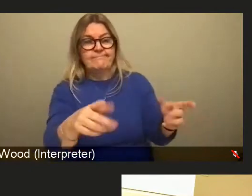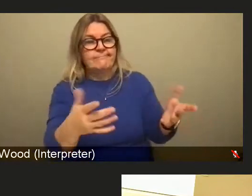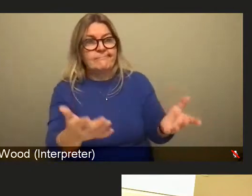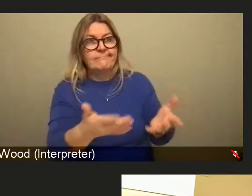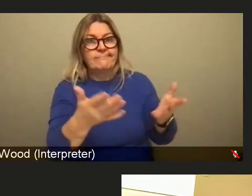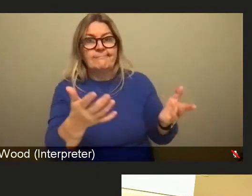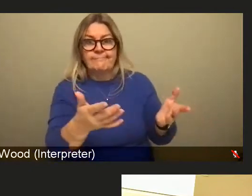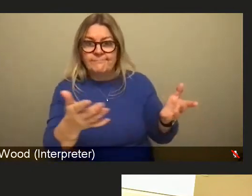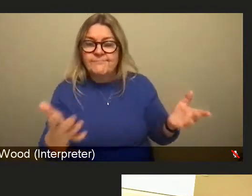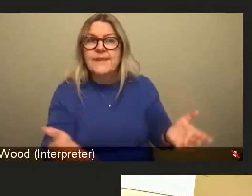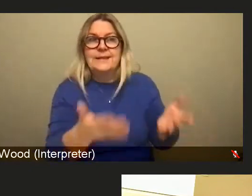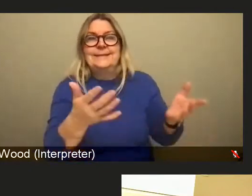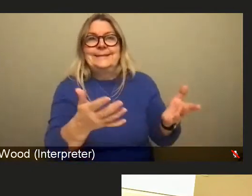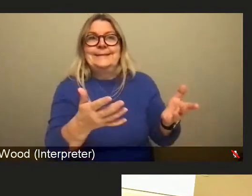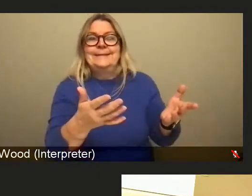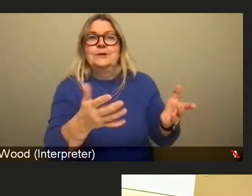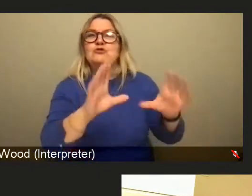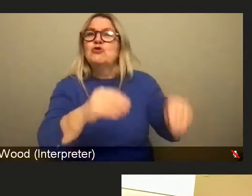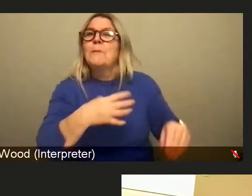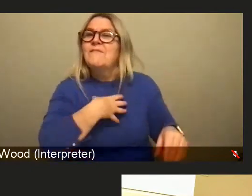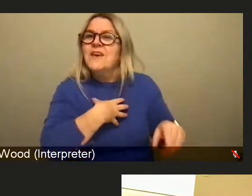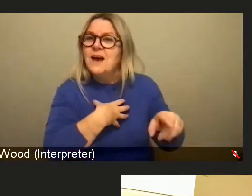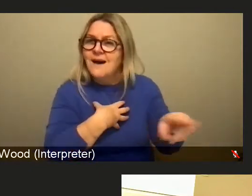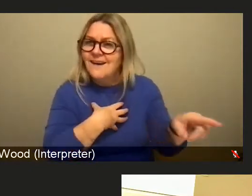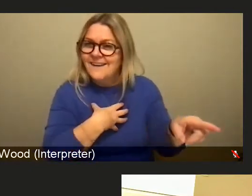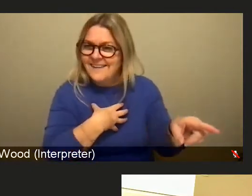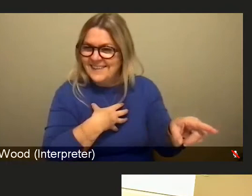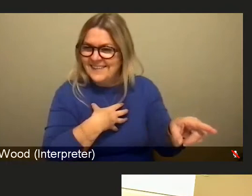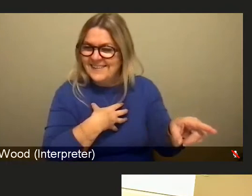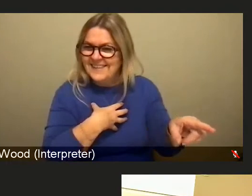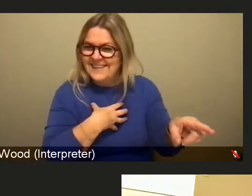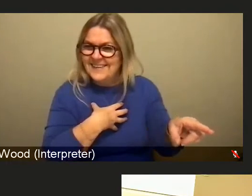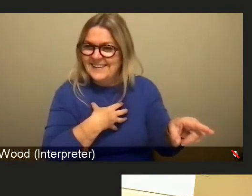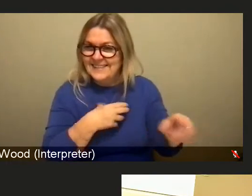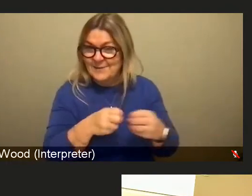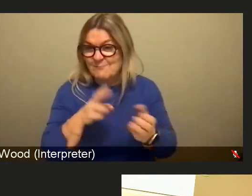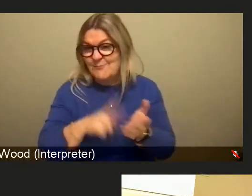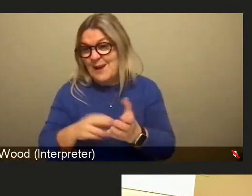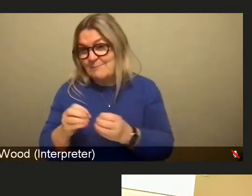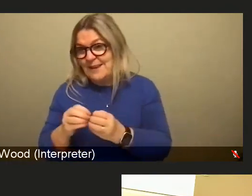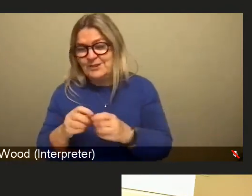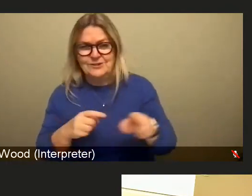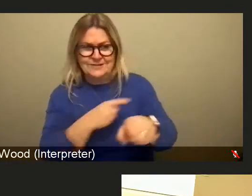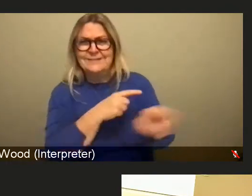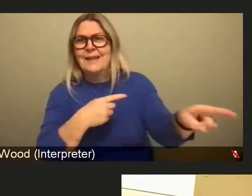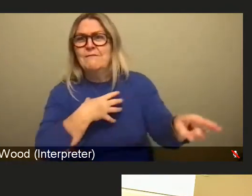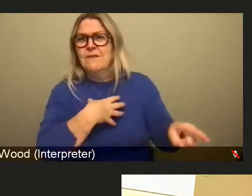remove that fear factor that Brian alluded to himself earlier on. And this term that we've